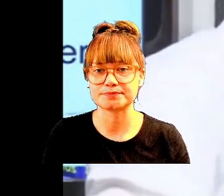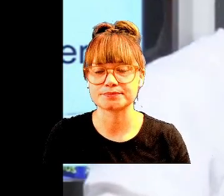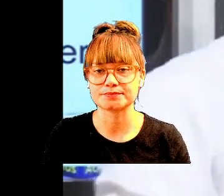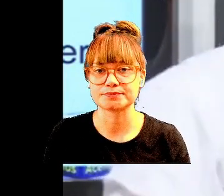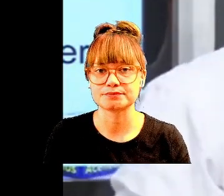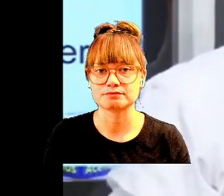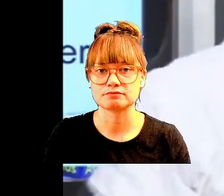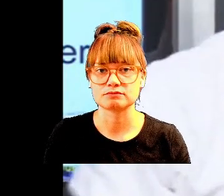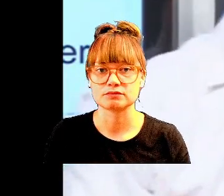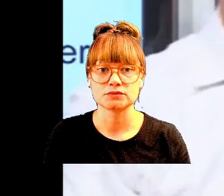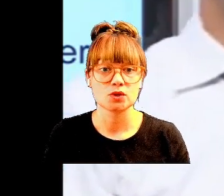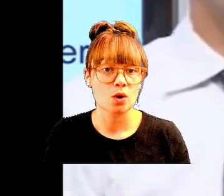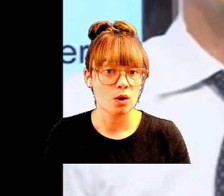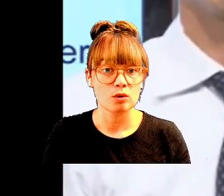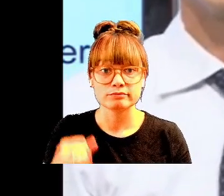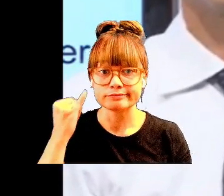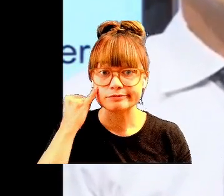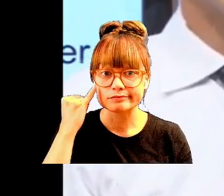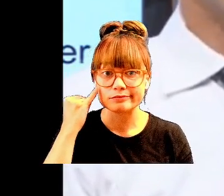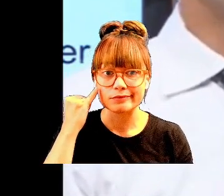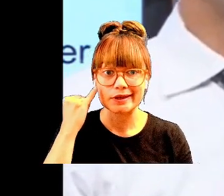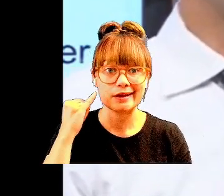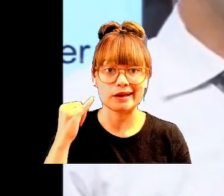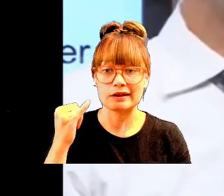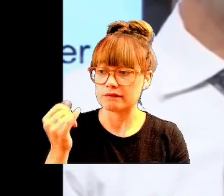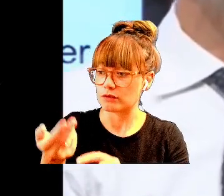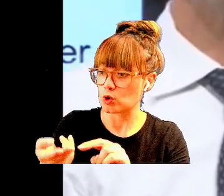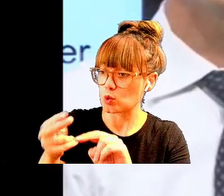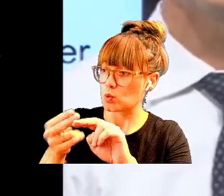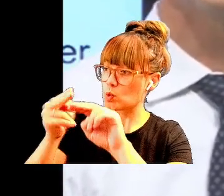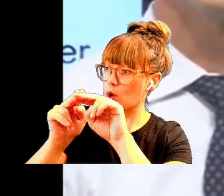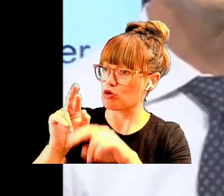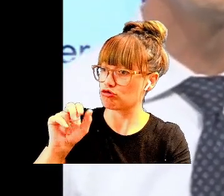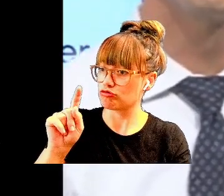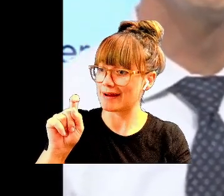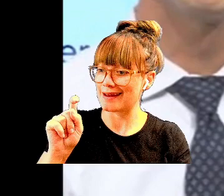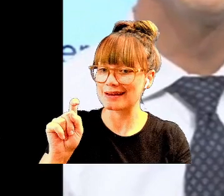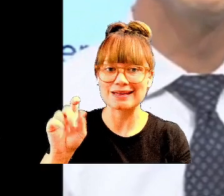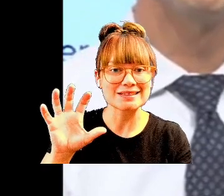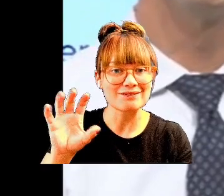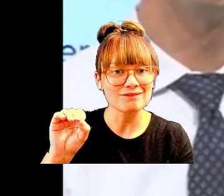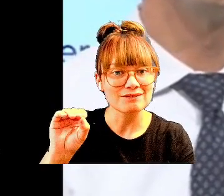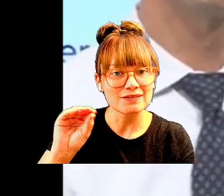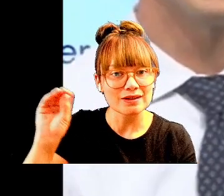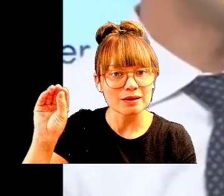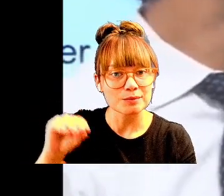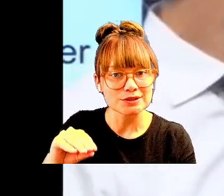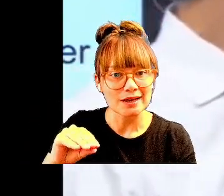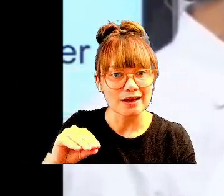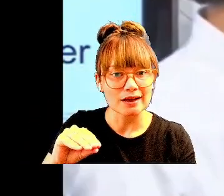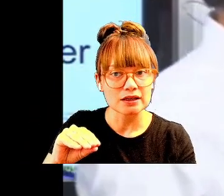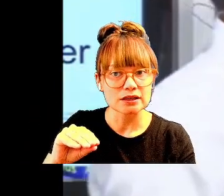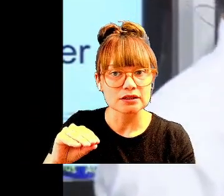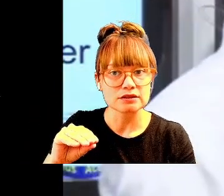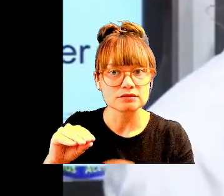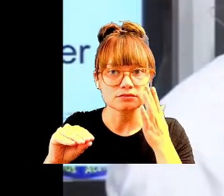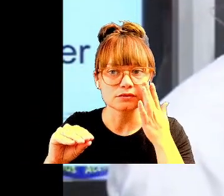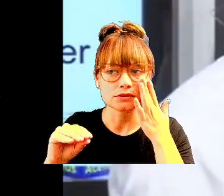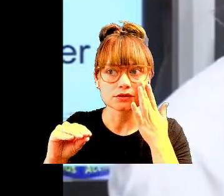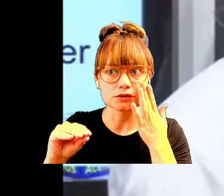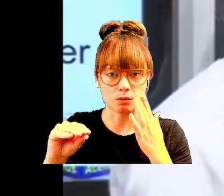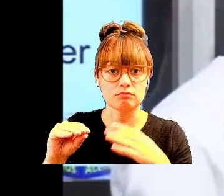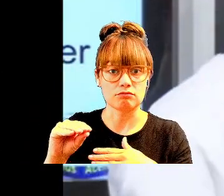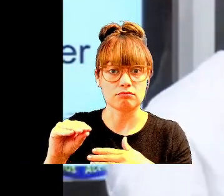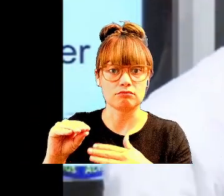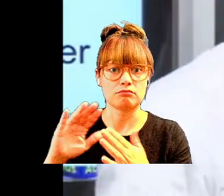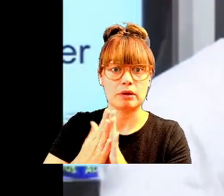So if the exponential growth rate is 50%, well, 50% is 0.5, so we would